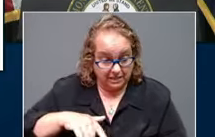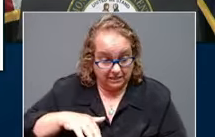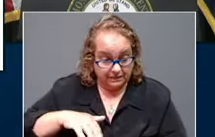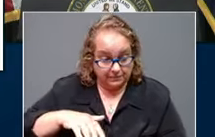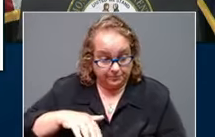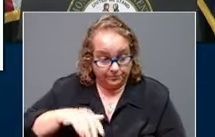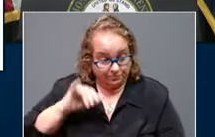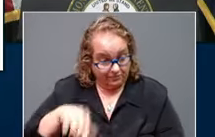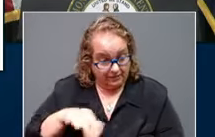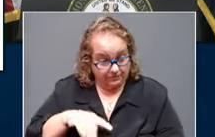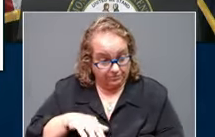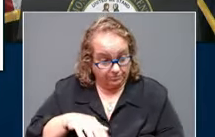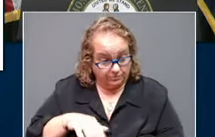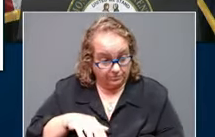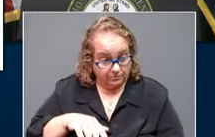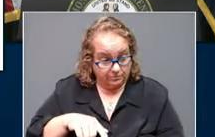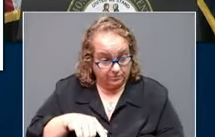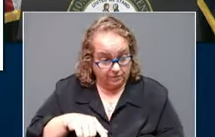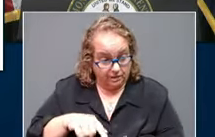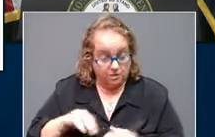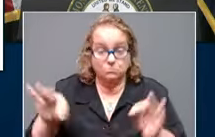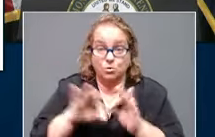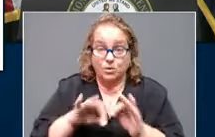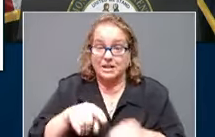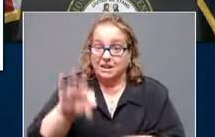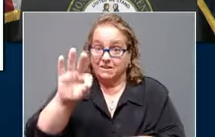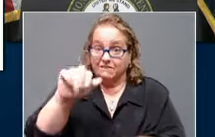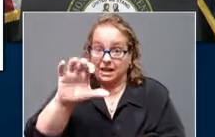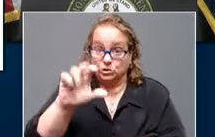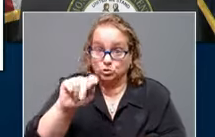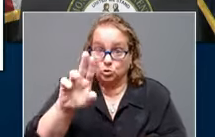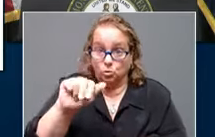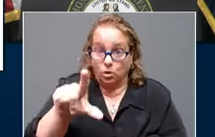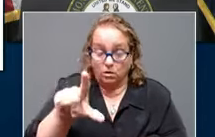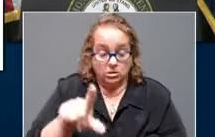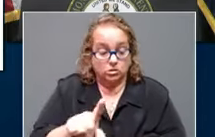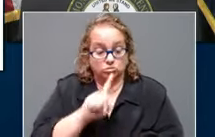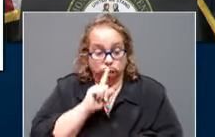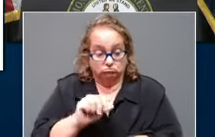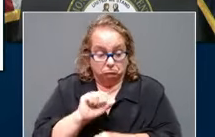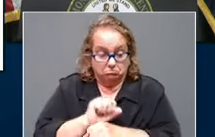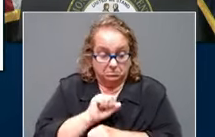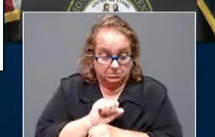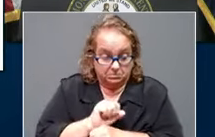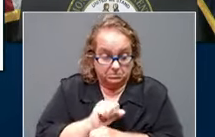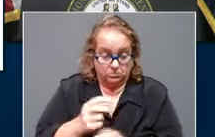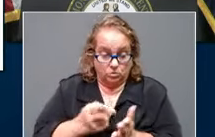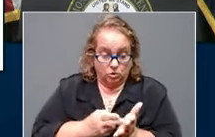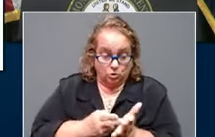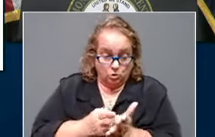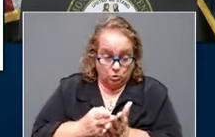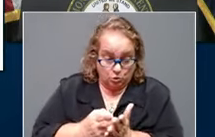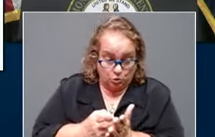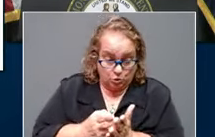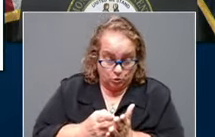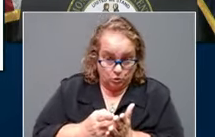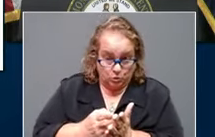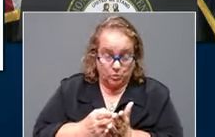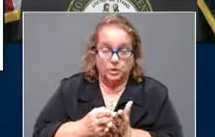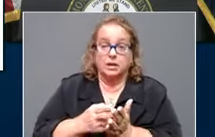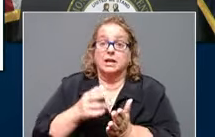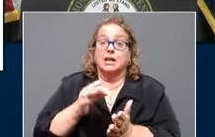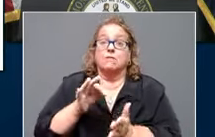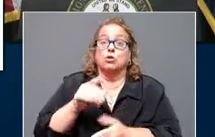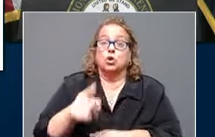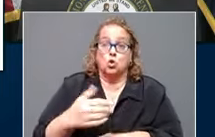right, 65 and up. Added a percent, now at 84. Again, we want to get this to 100. We are excited about where this has been.